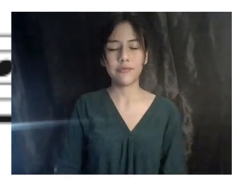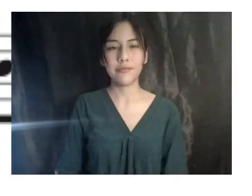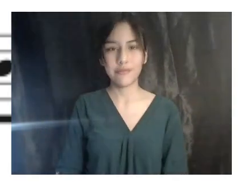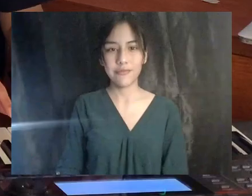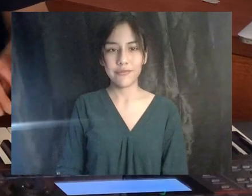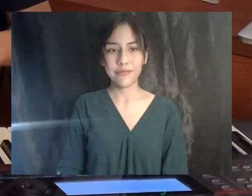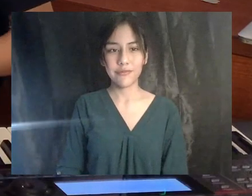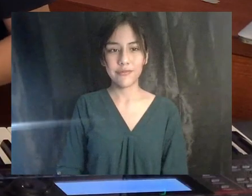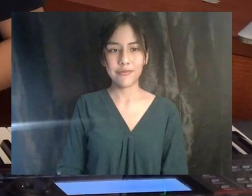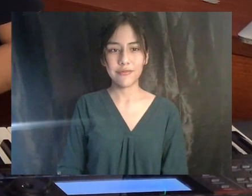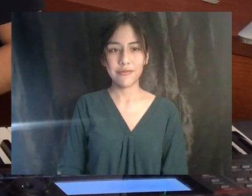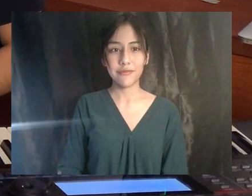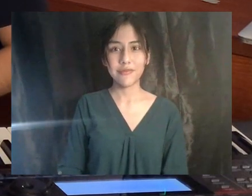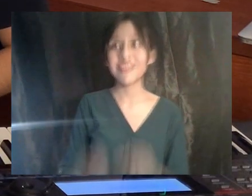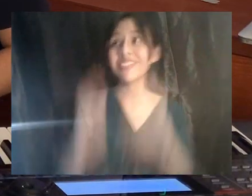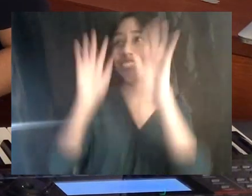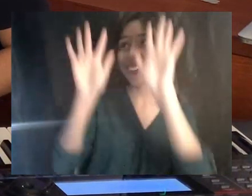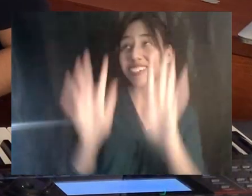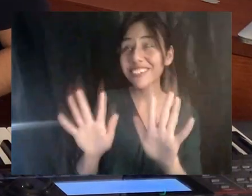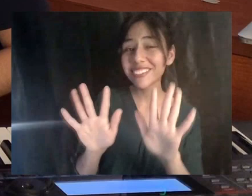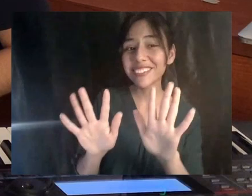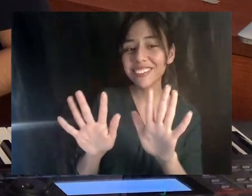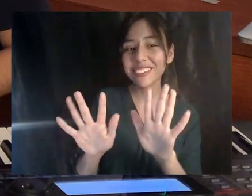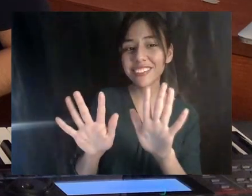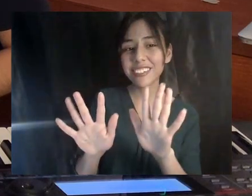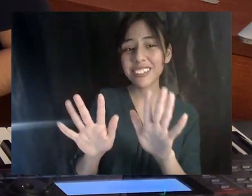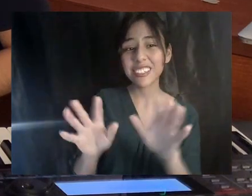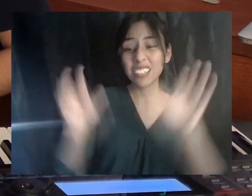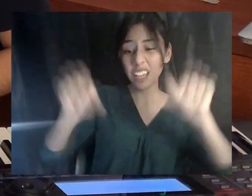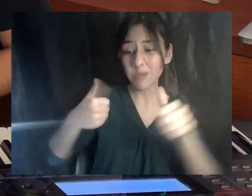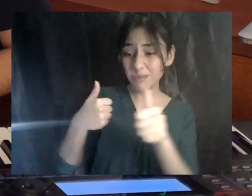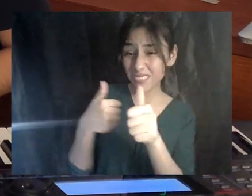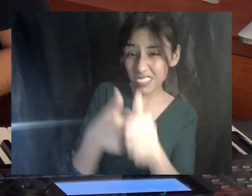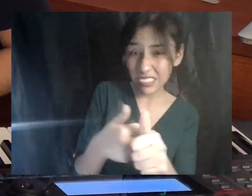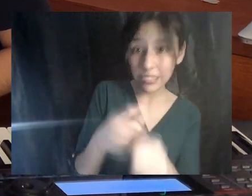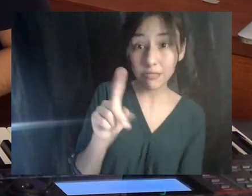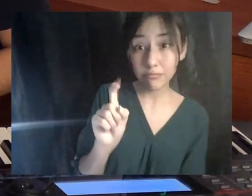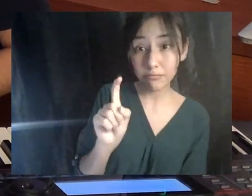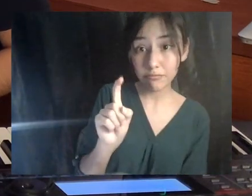3, 4. Awesome. Were you able to keep up?